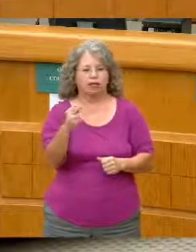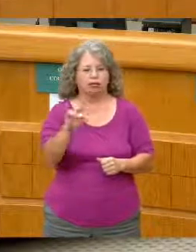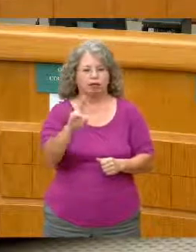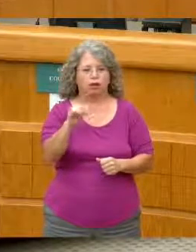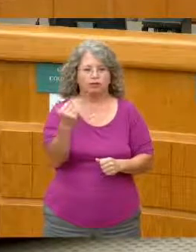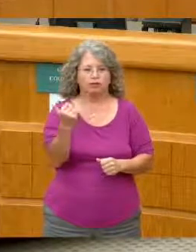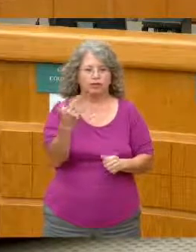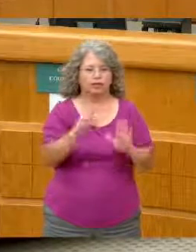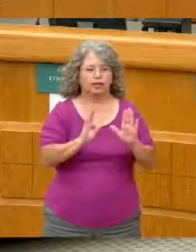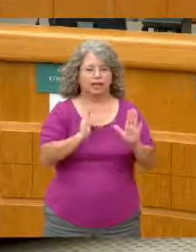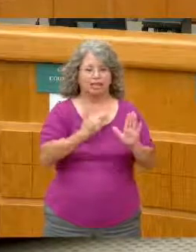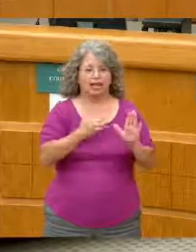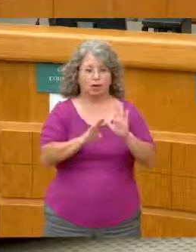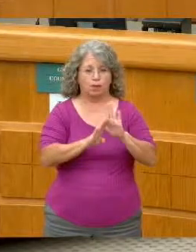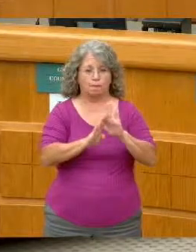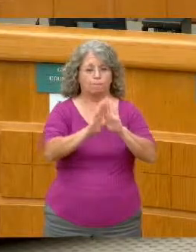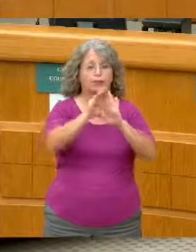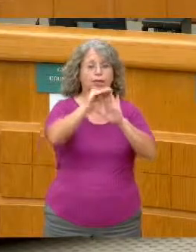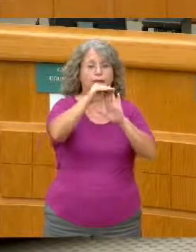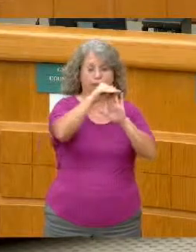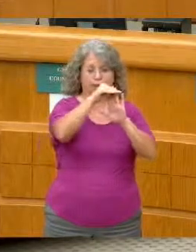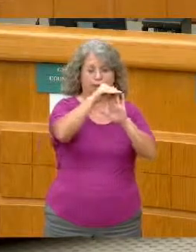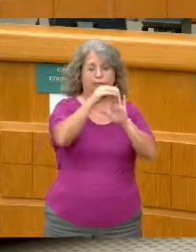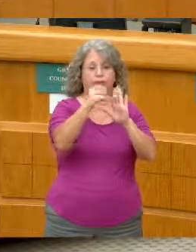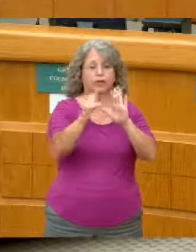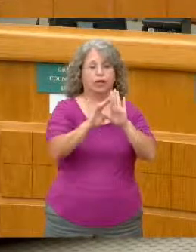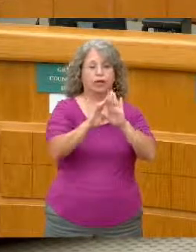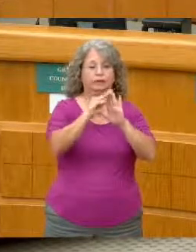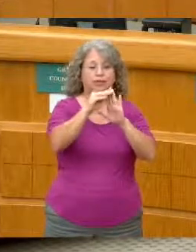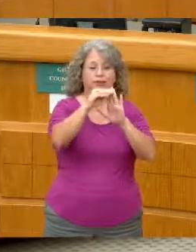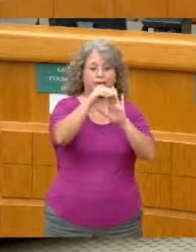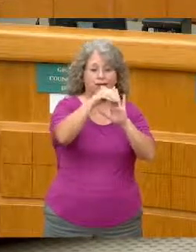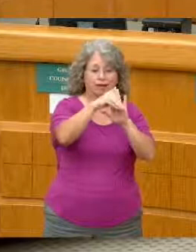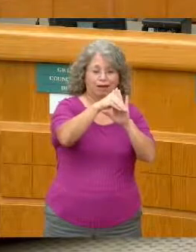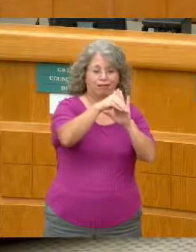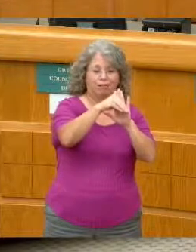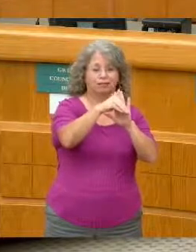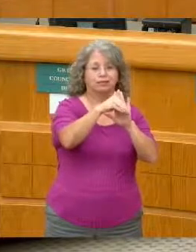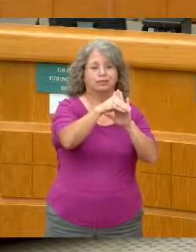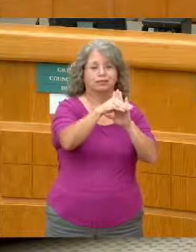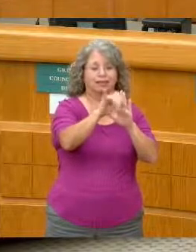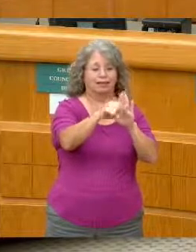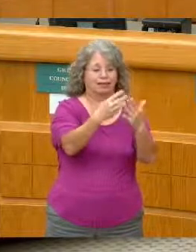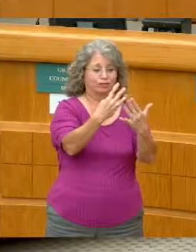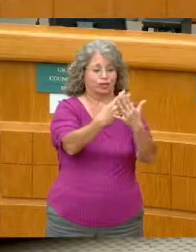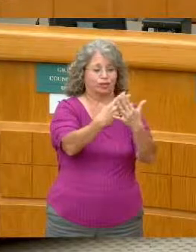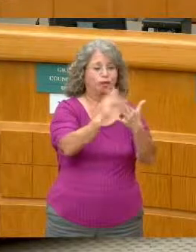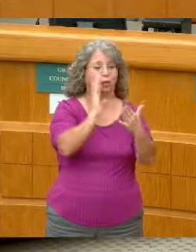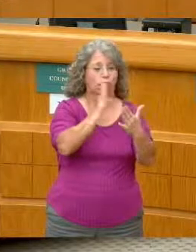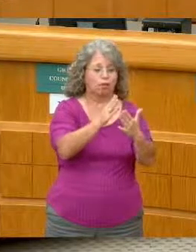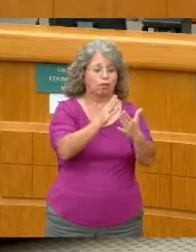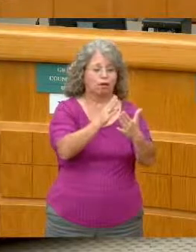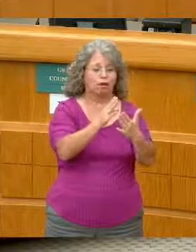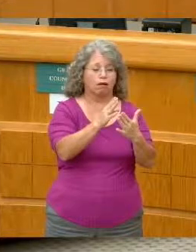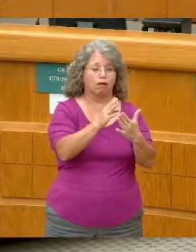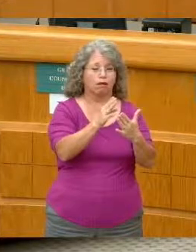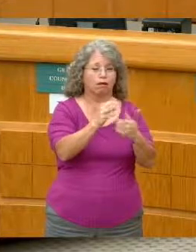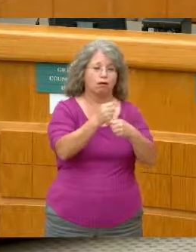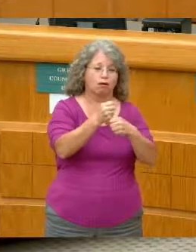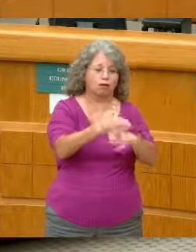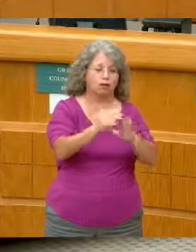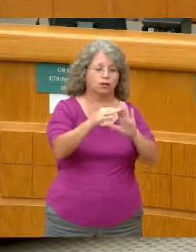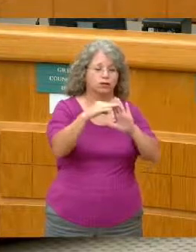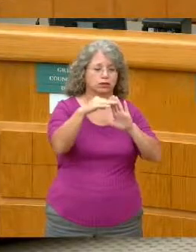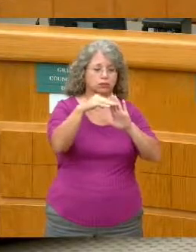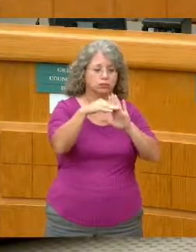around the 15th of July was our peak, and it's coming down. But the jail or the detention center outbreak is going to